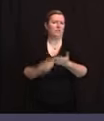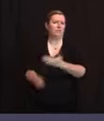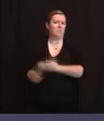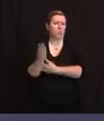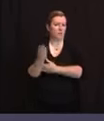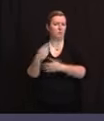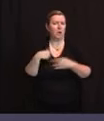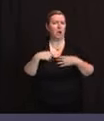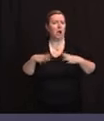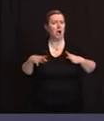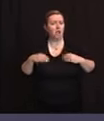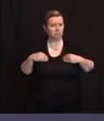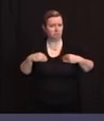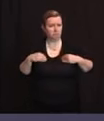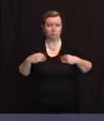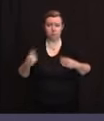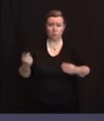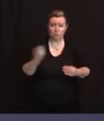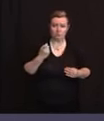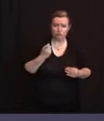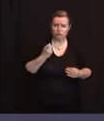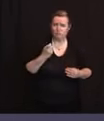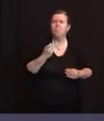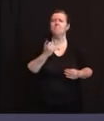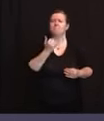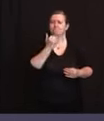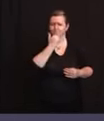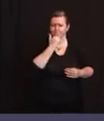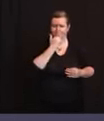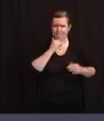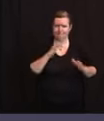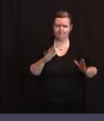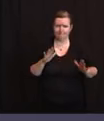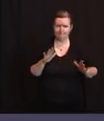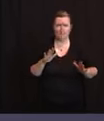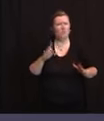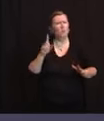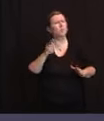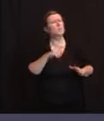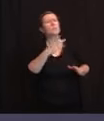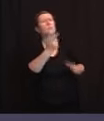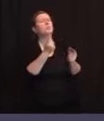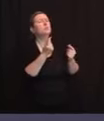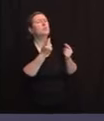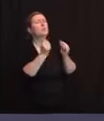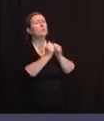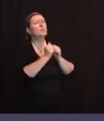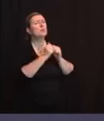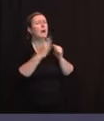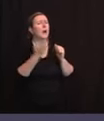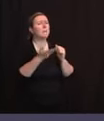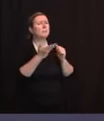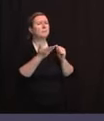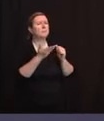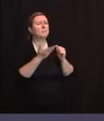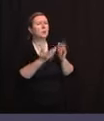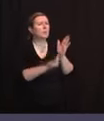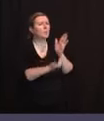question which was completely wrong. The premise was, what are you going to do about reviewing, readmitting